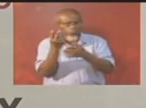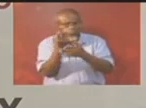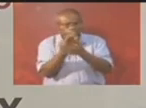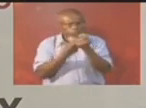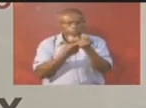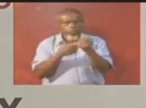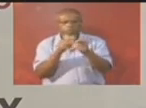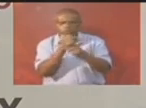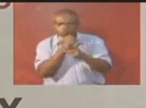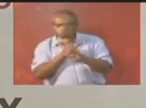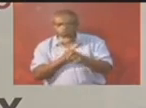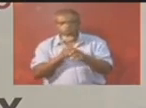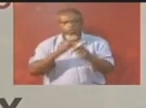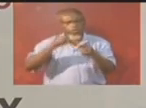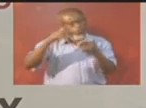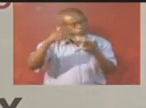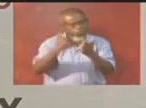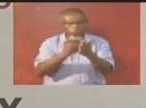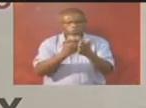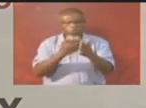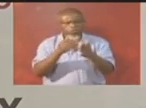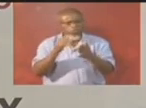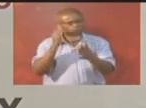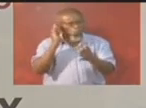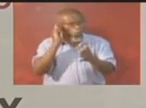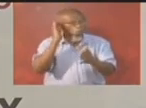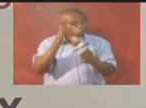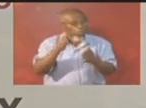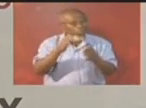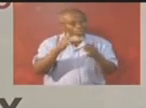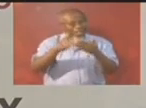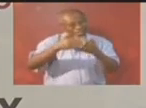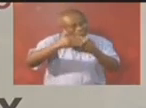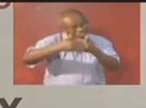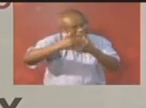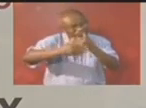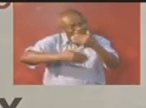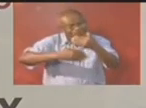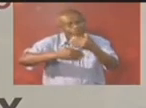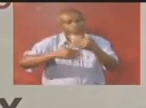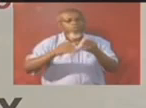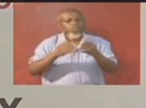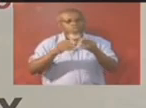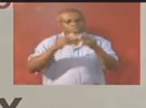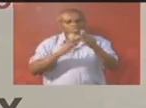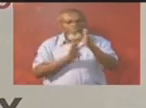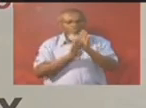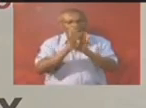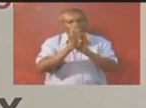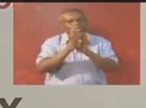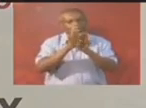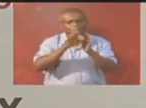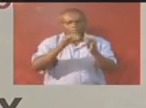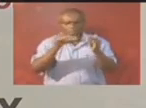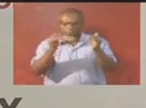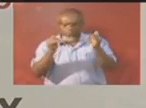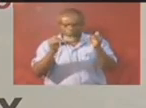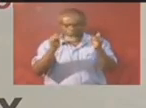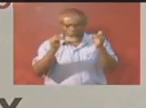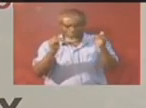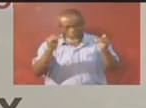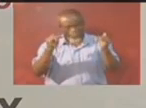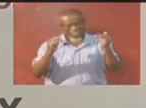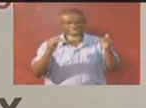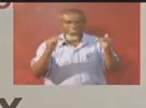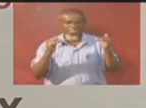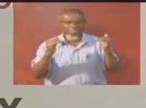establish something of an equilibrium where some generalized proportion of the cases will be the new and another proportion will be